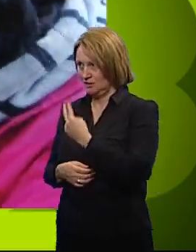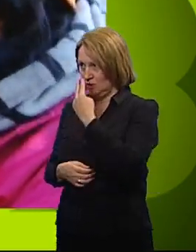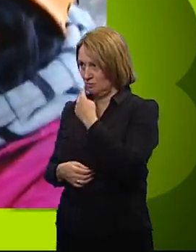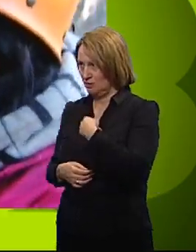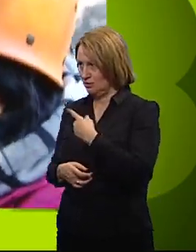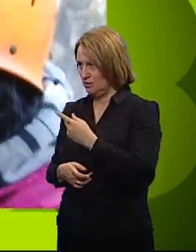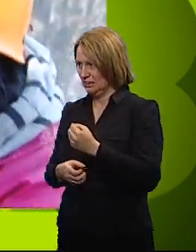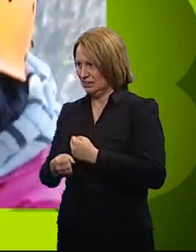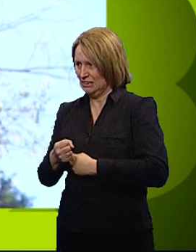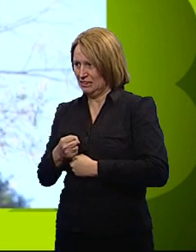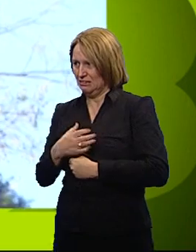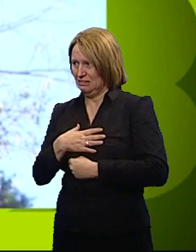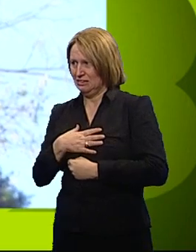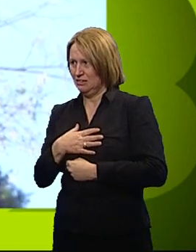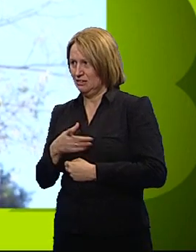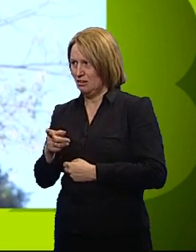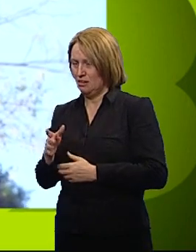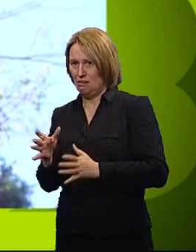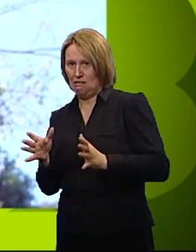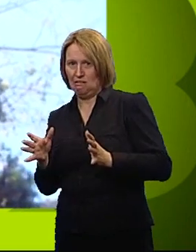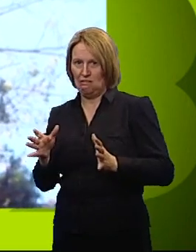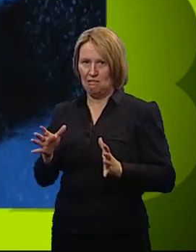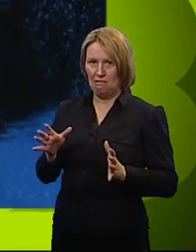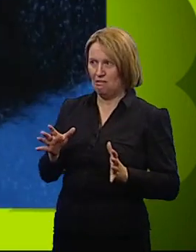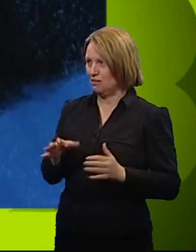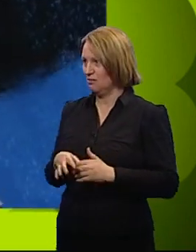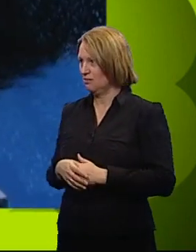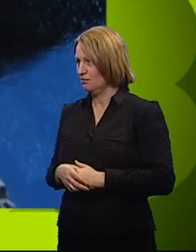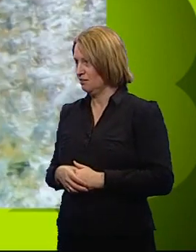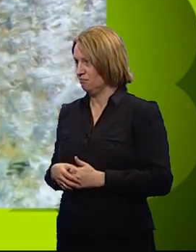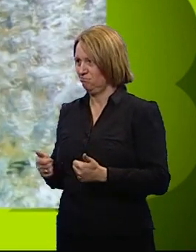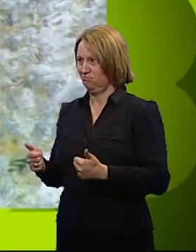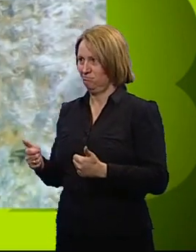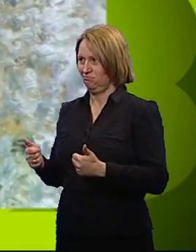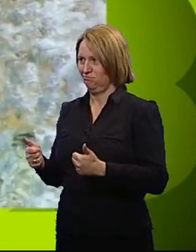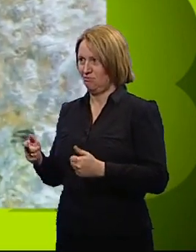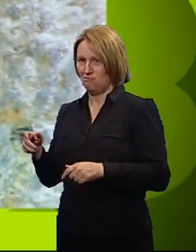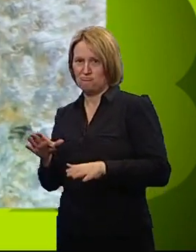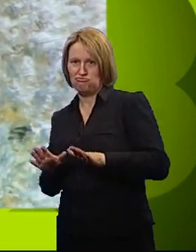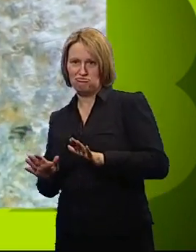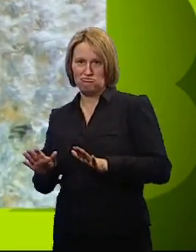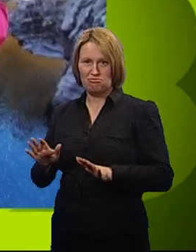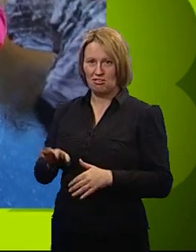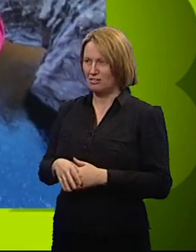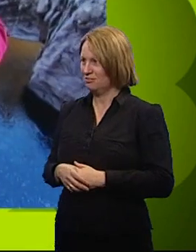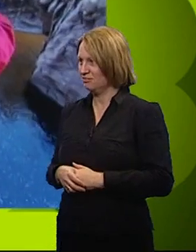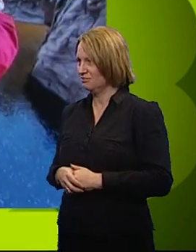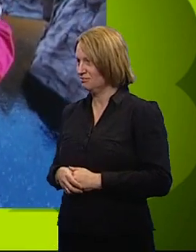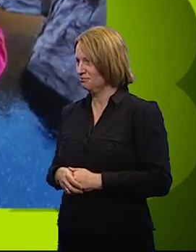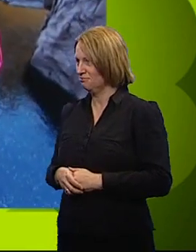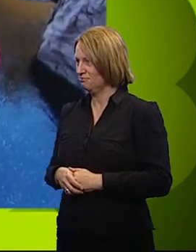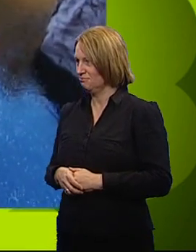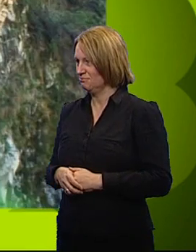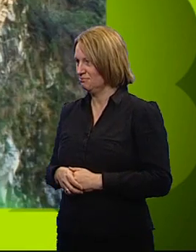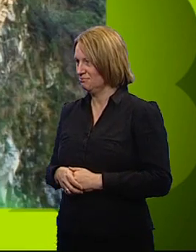me. Oh, yeah? You're doing great. Come on, Mum! You can do it! That's it. Come on, Mum! You did it,